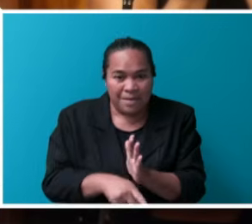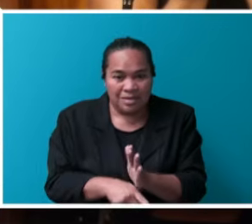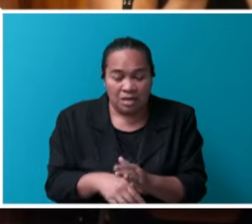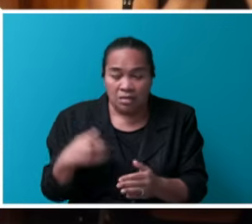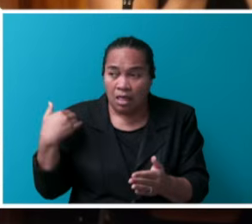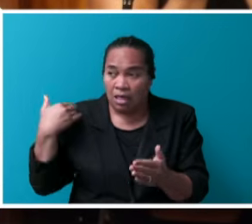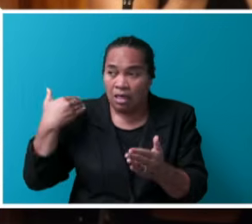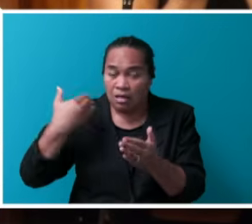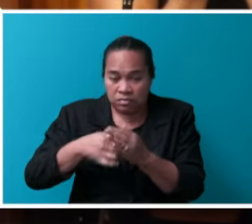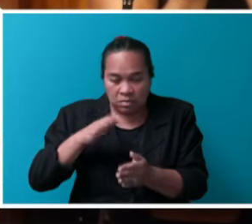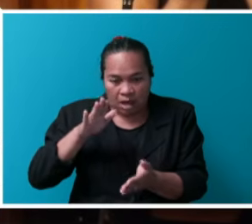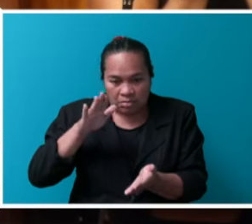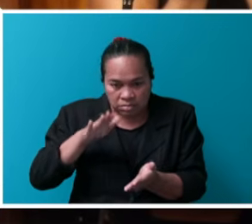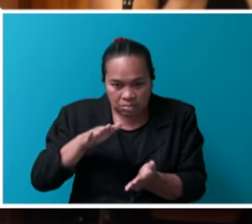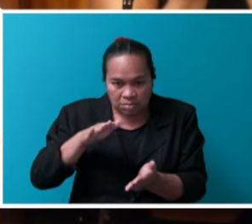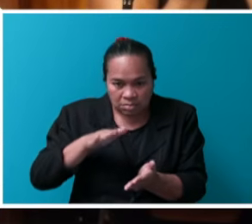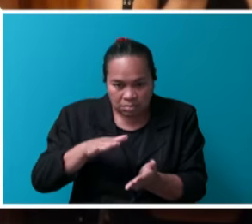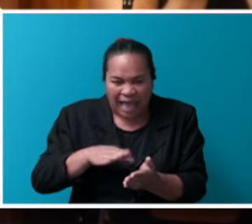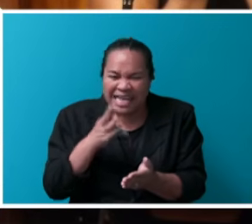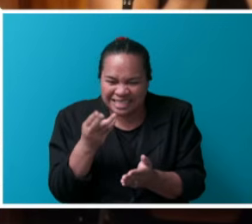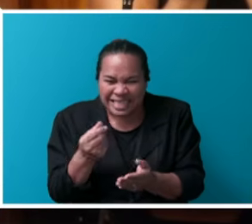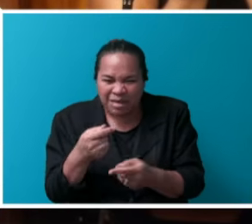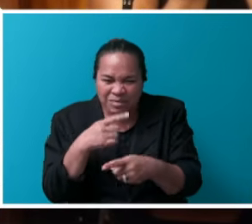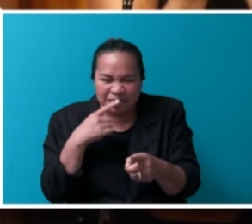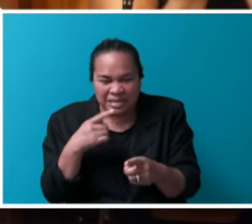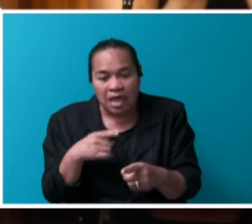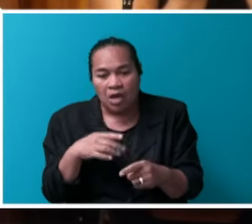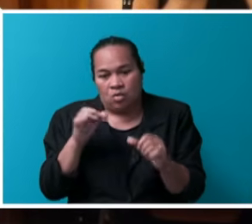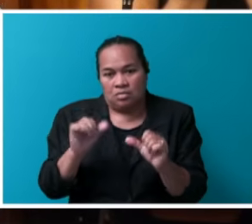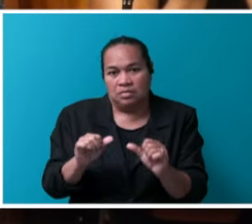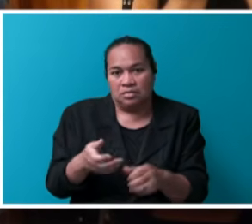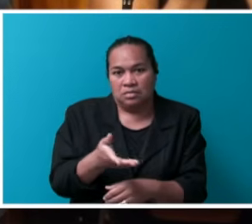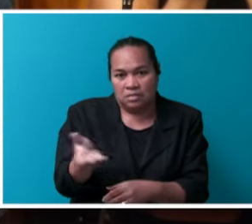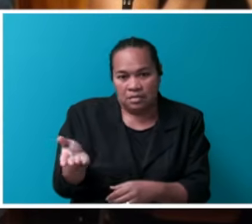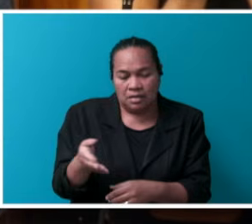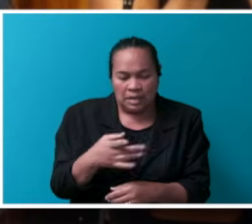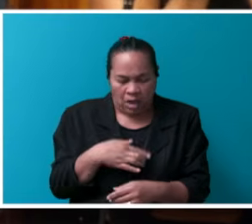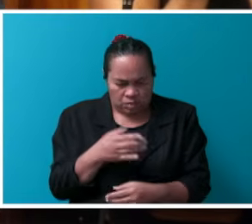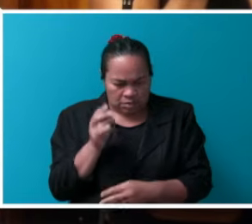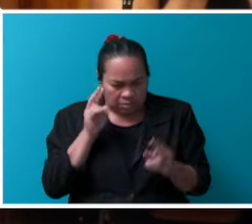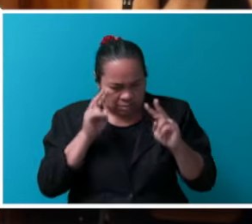gradually reduced, there are some industries that continue to be heavily protected. We've been seriously